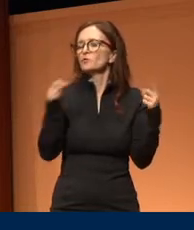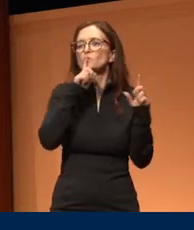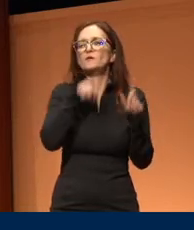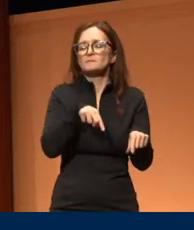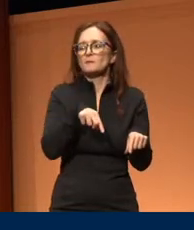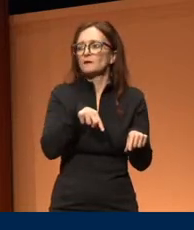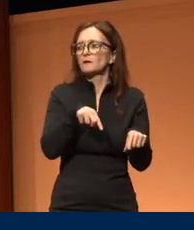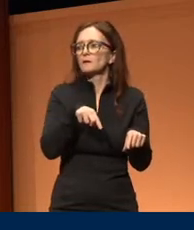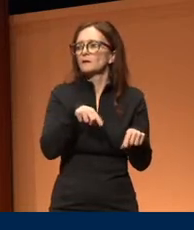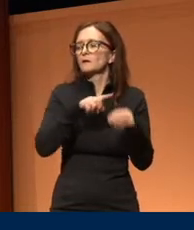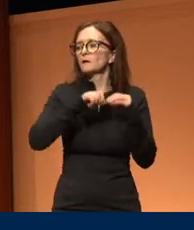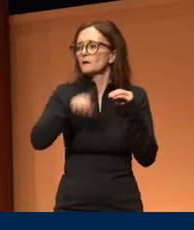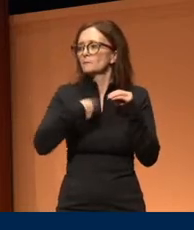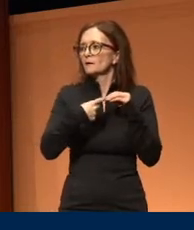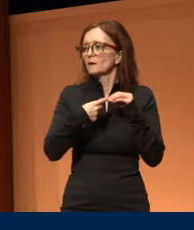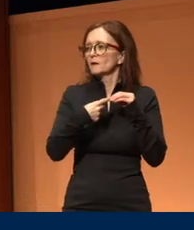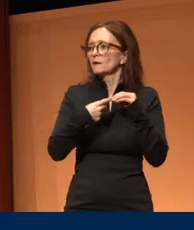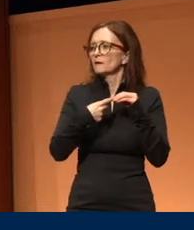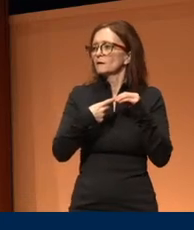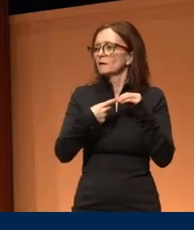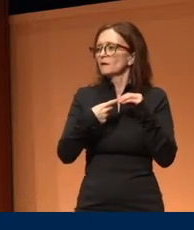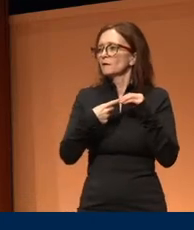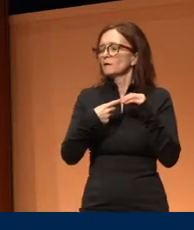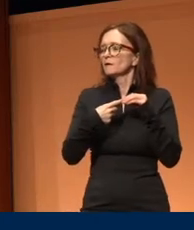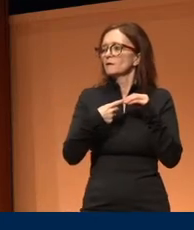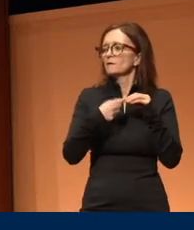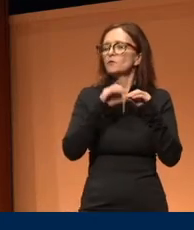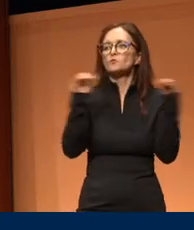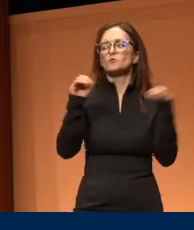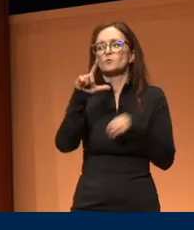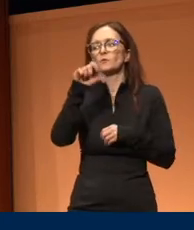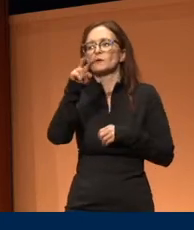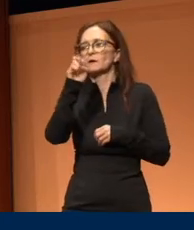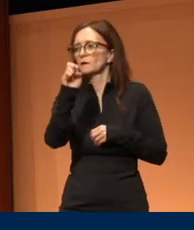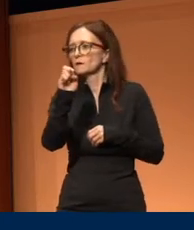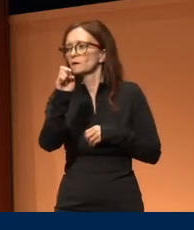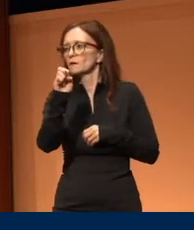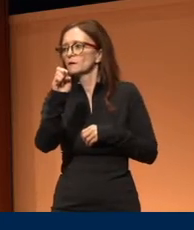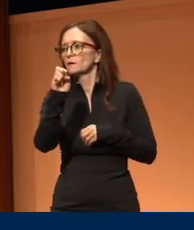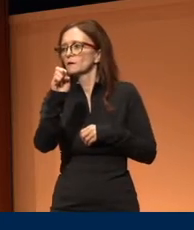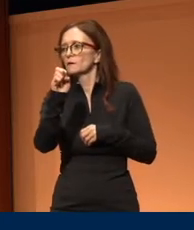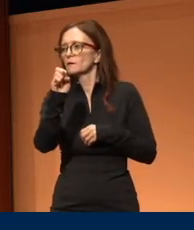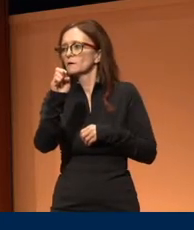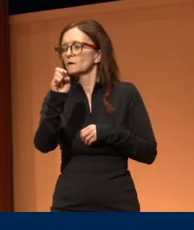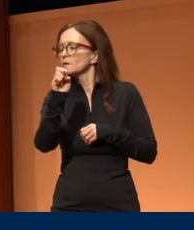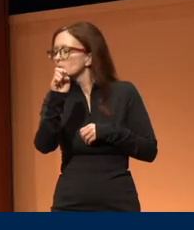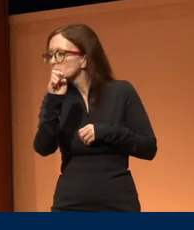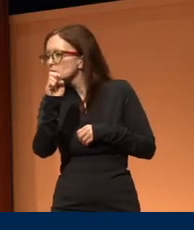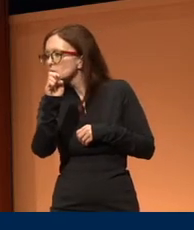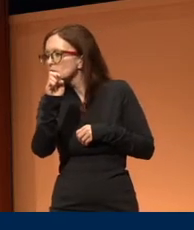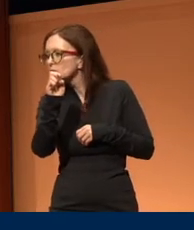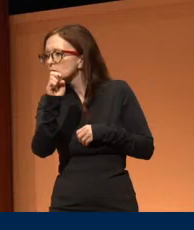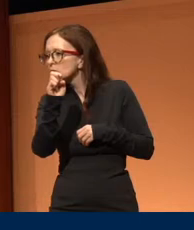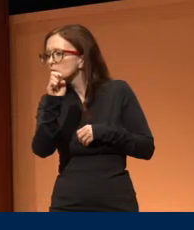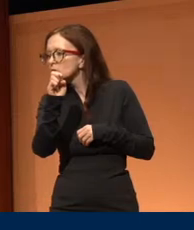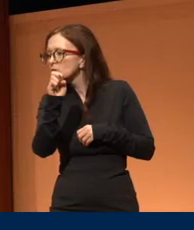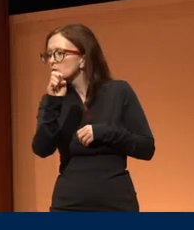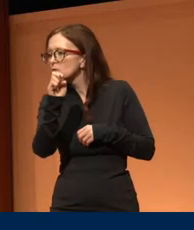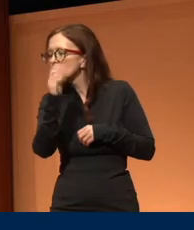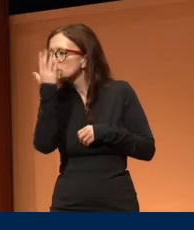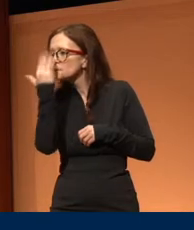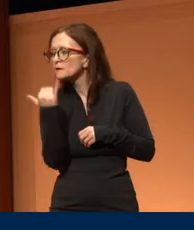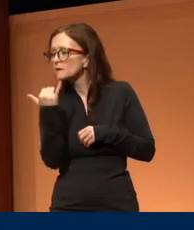to, which was about this idea that there's no love in the Assemblée Nationale because